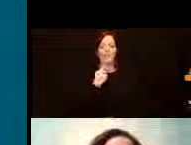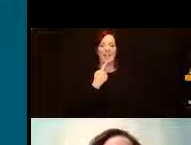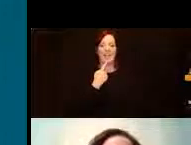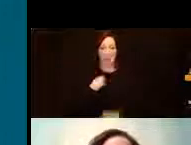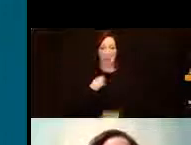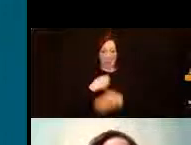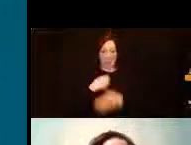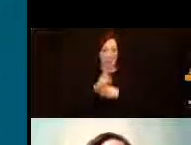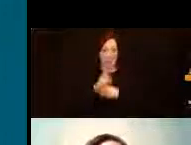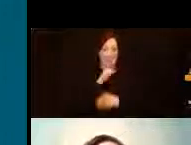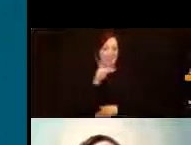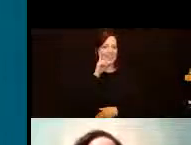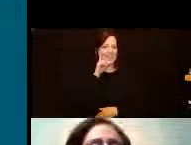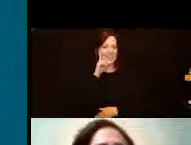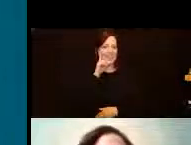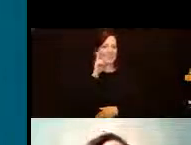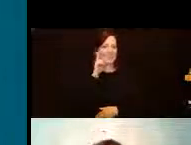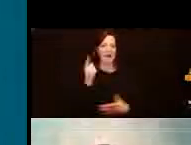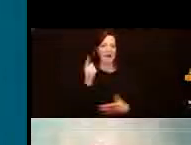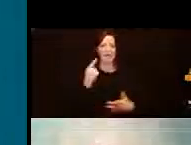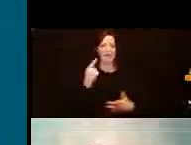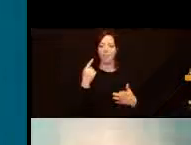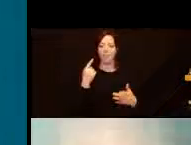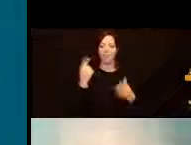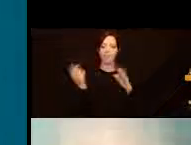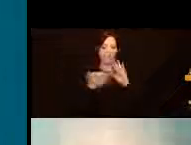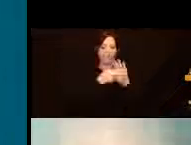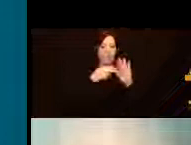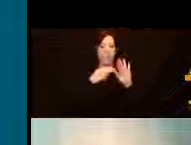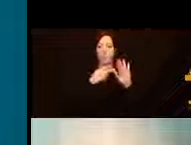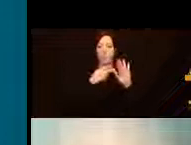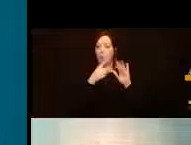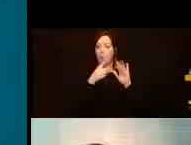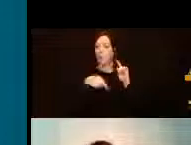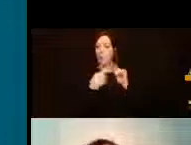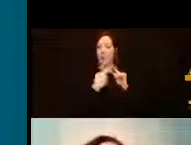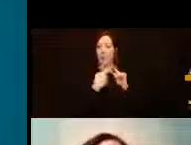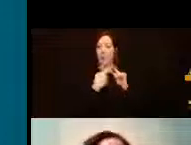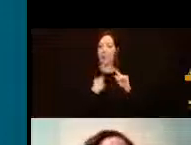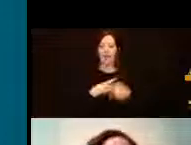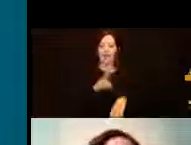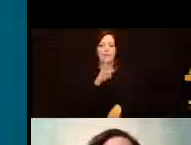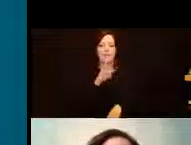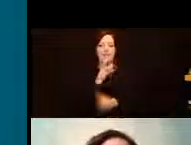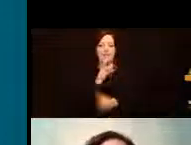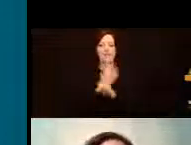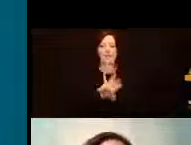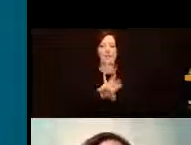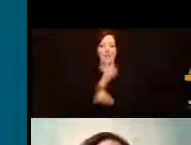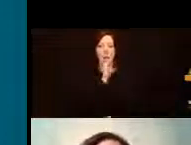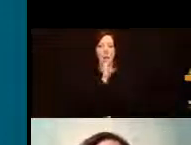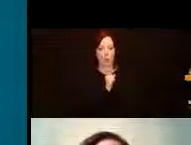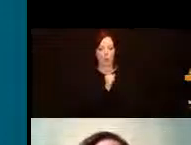the first cochlear implant on my right side when I was 18 months old. The second one on my left